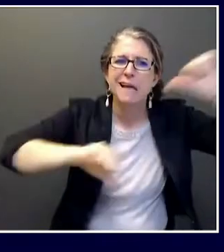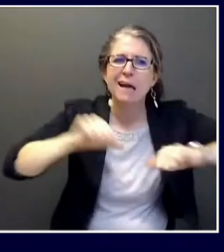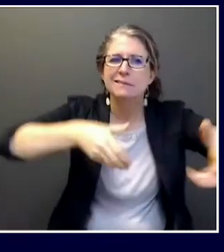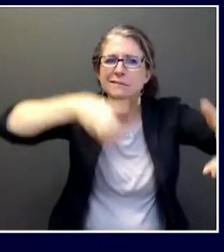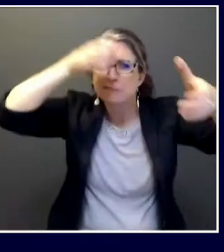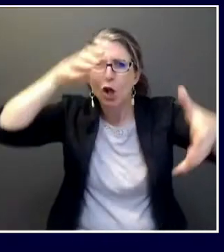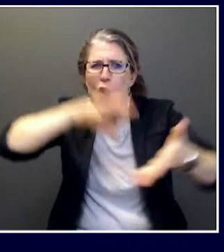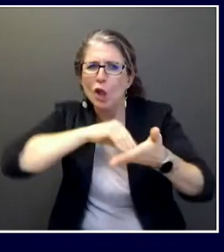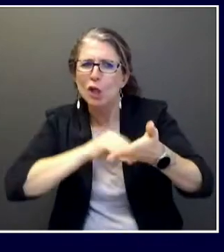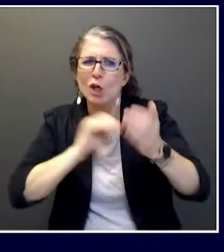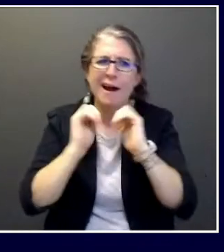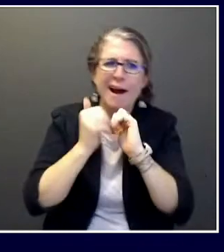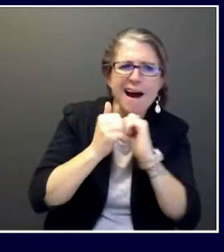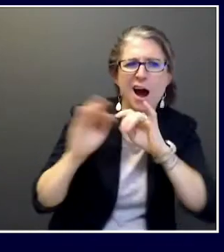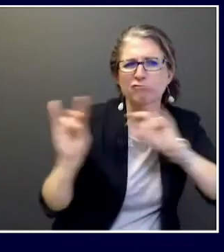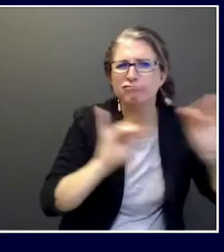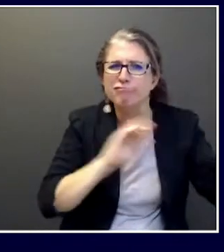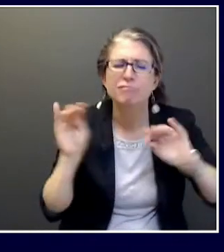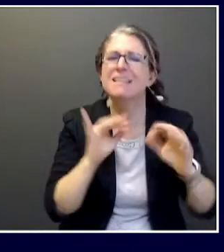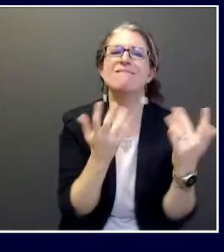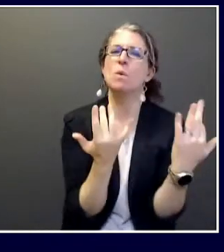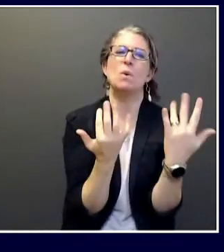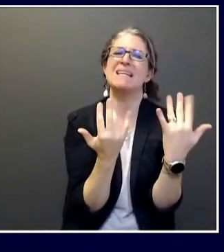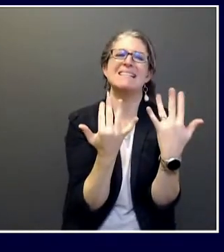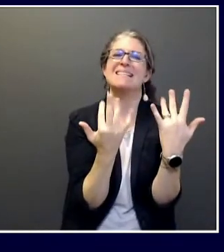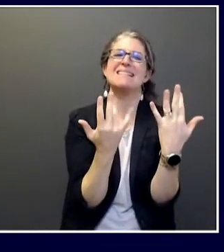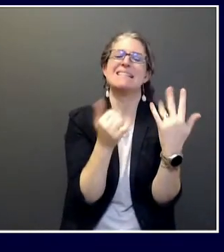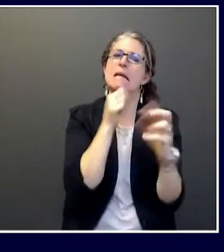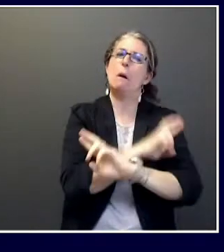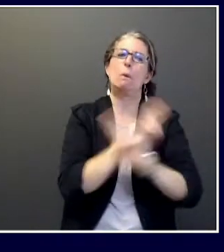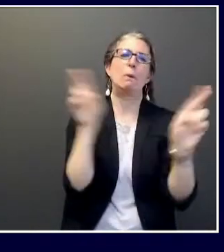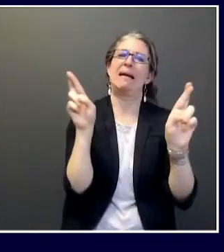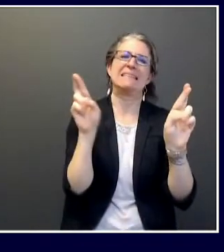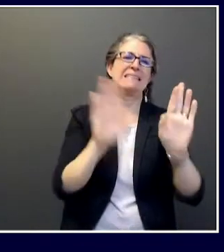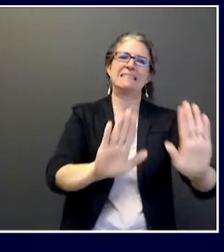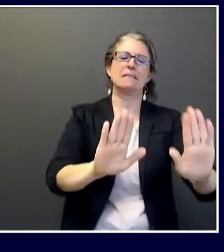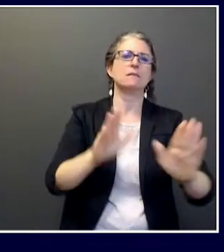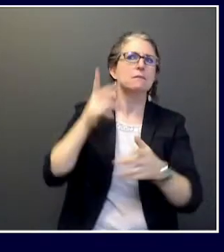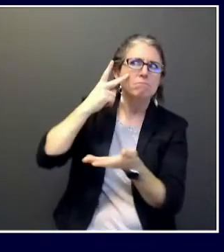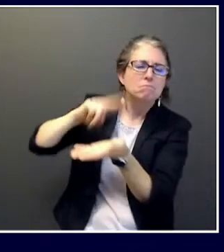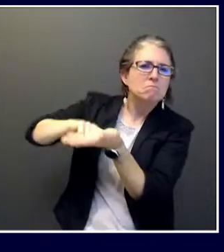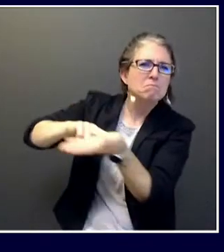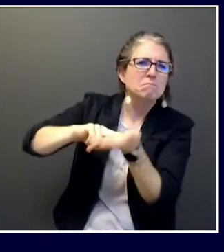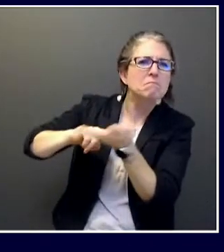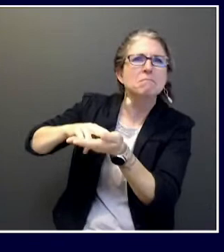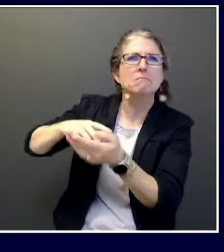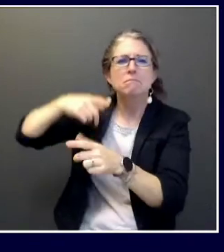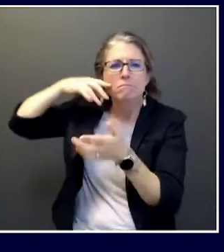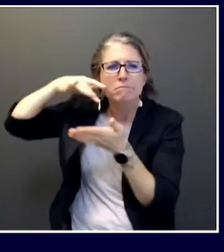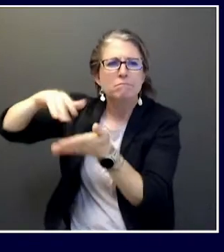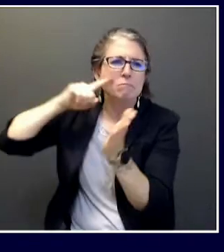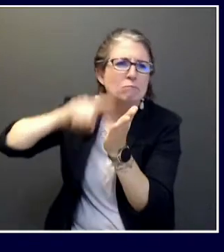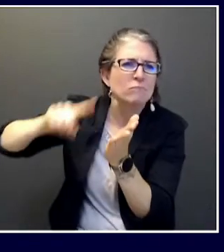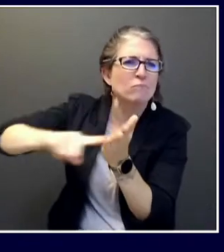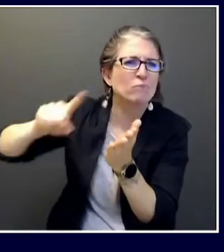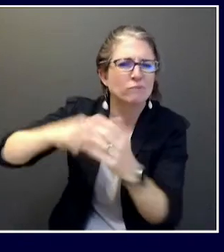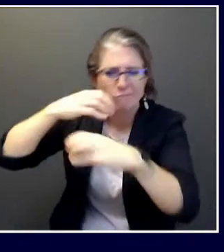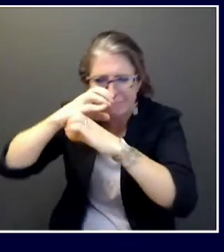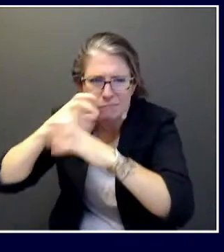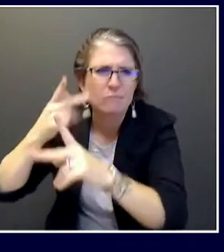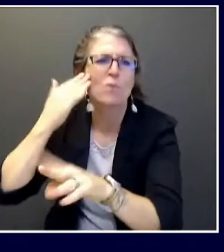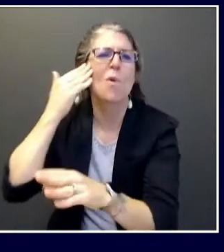under consideration, but until they make a final decision, thumbs up or hopefully not thumbs down, there's not much more we can